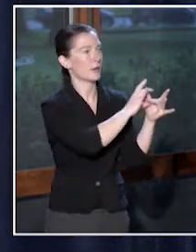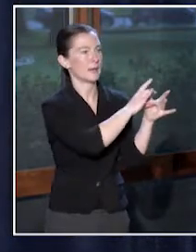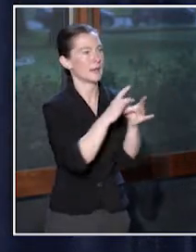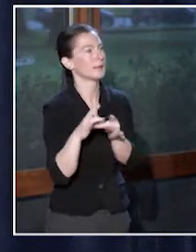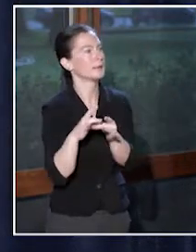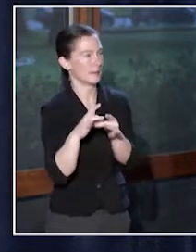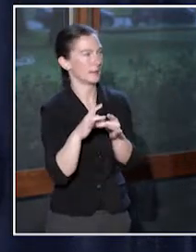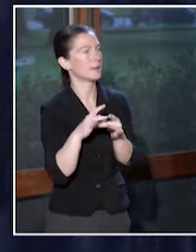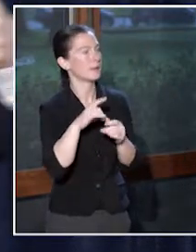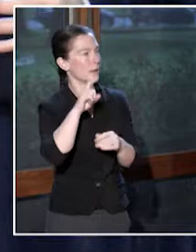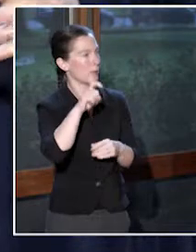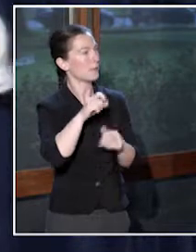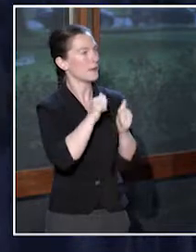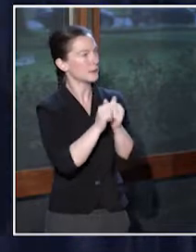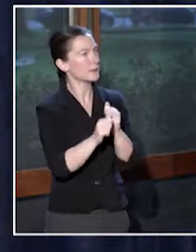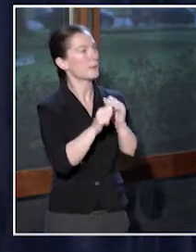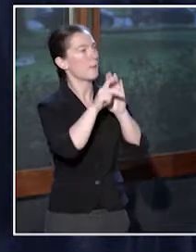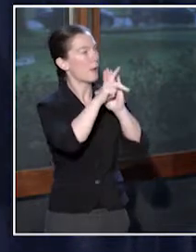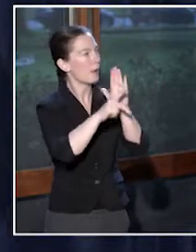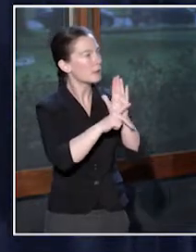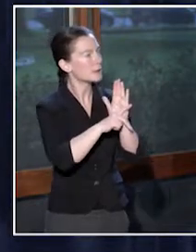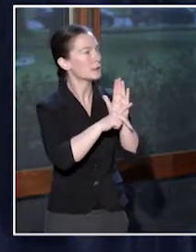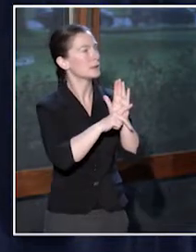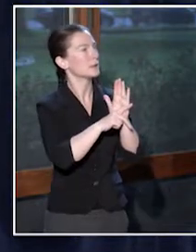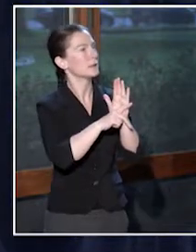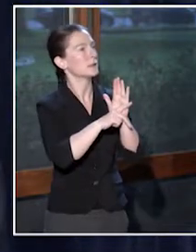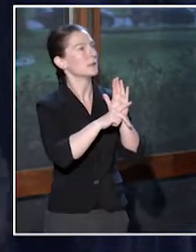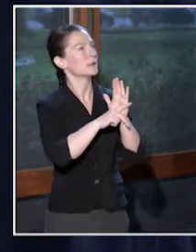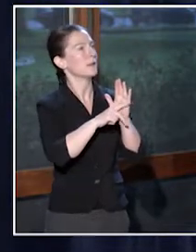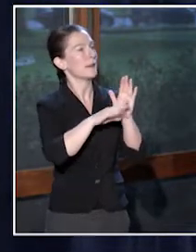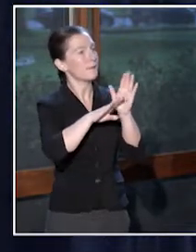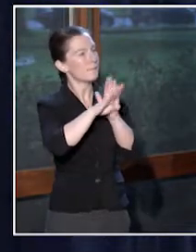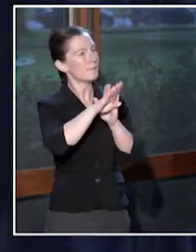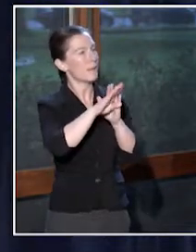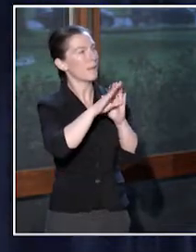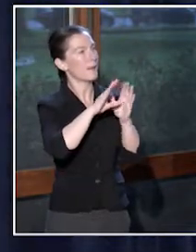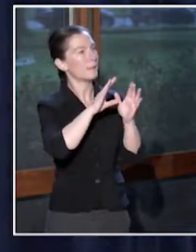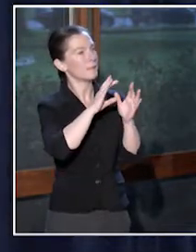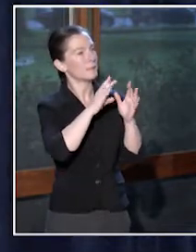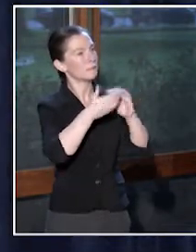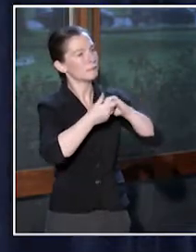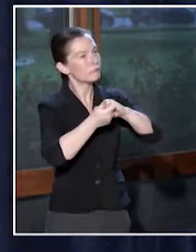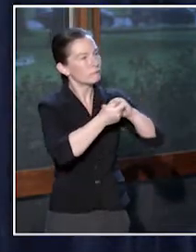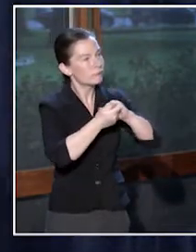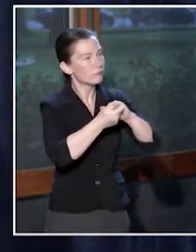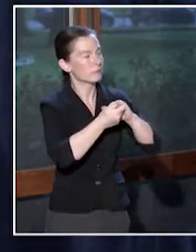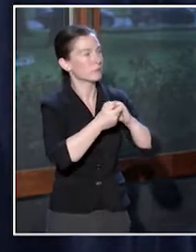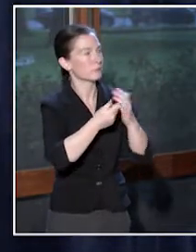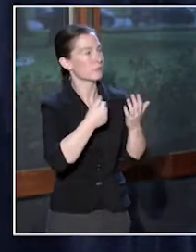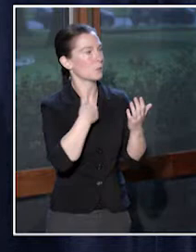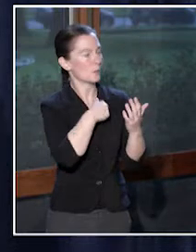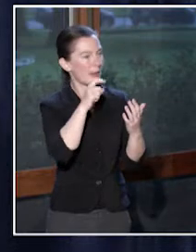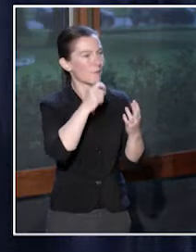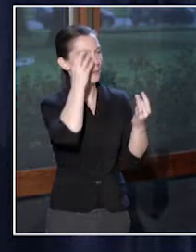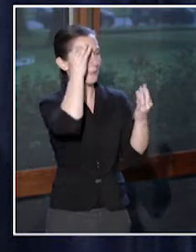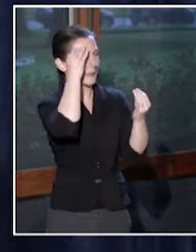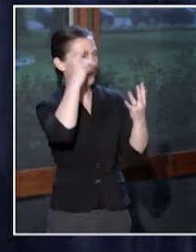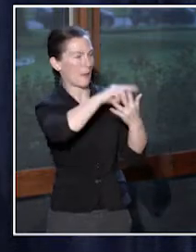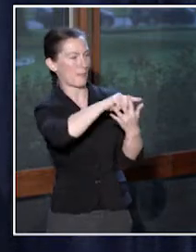pass policies and build coalitions that understand we have to think about these things at the same